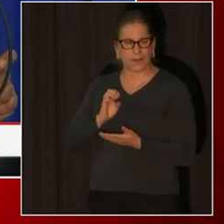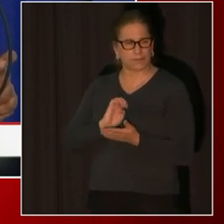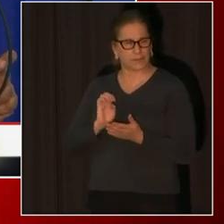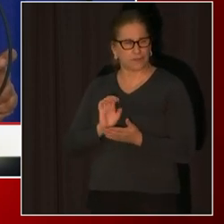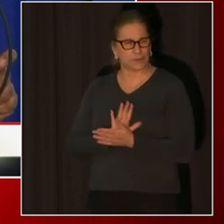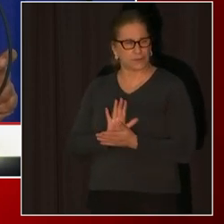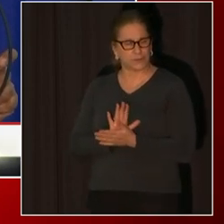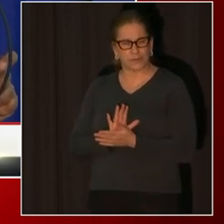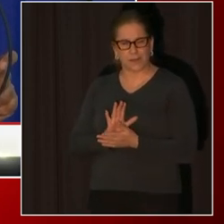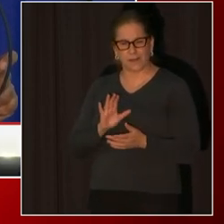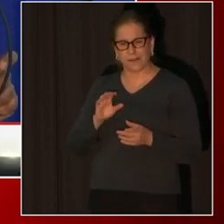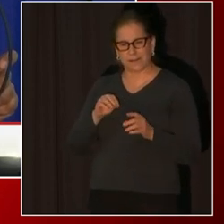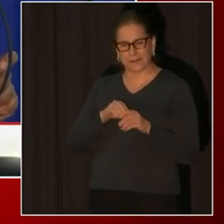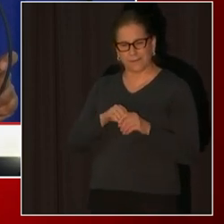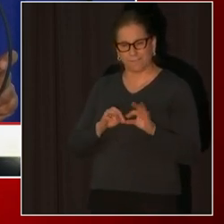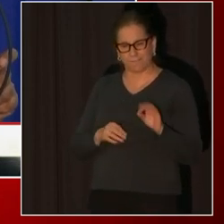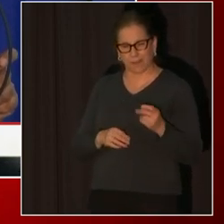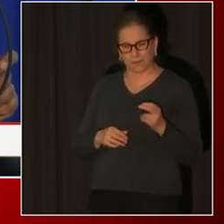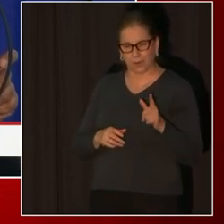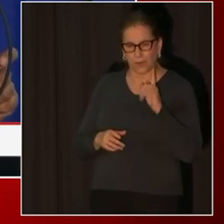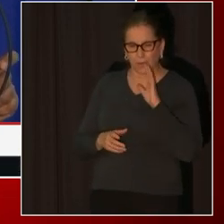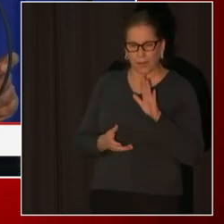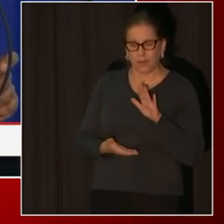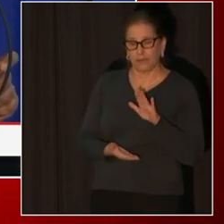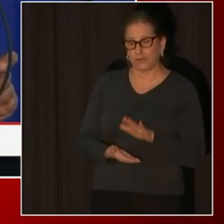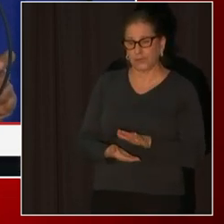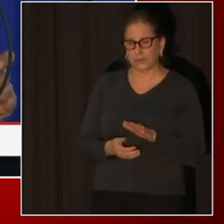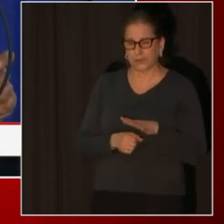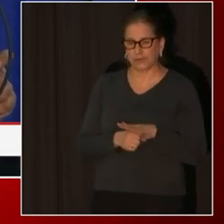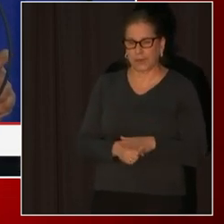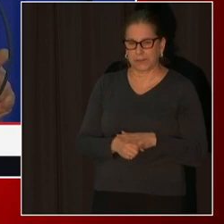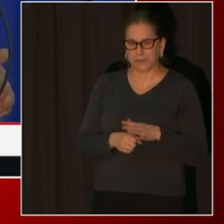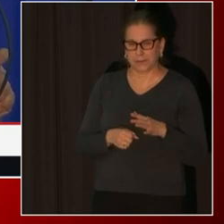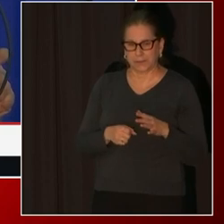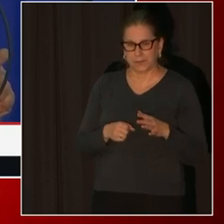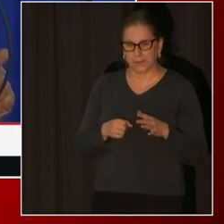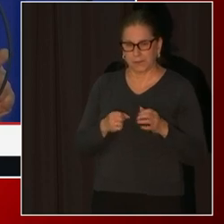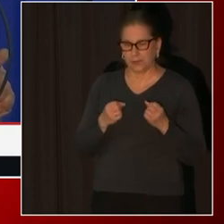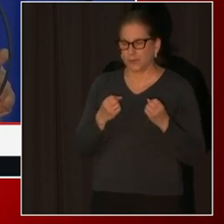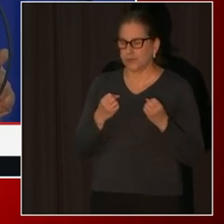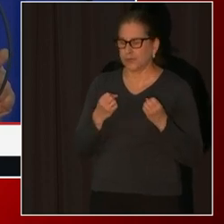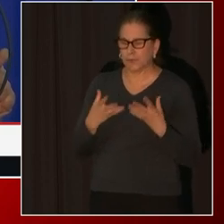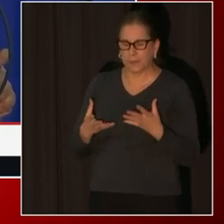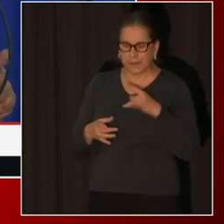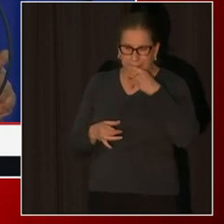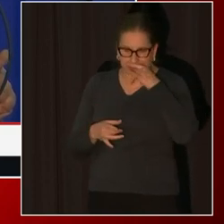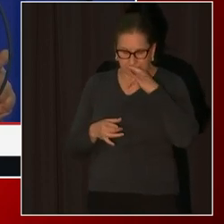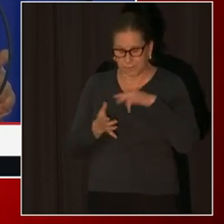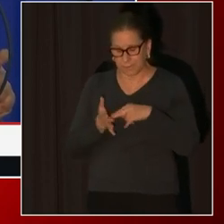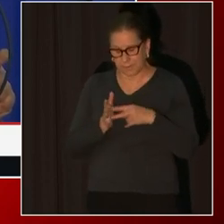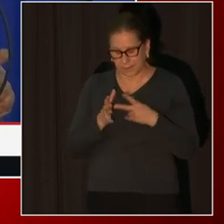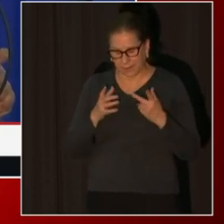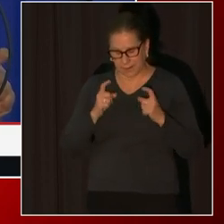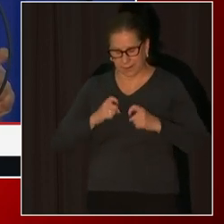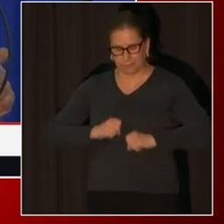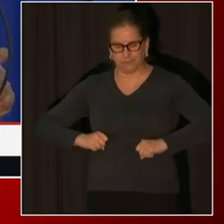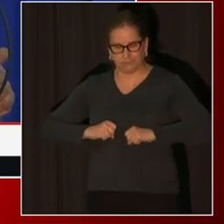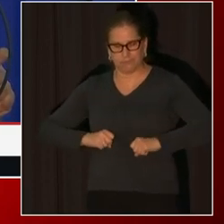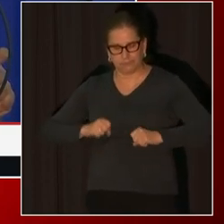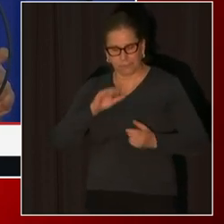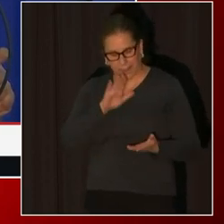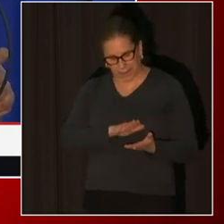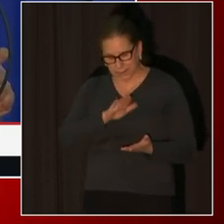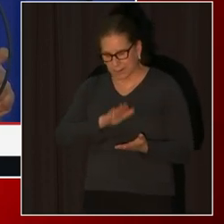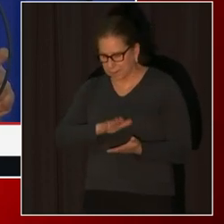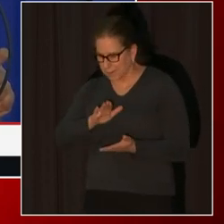of that elementary school pressure that we were seeing in Key and Stoddard. And there perhaps is a third school that we think it could be impacted